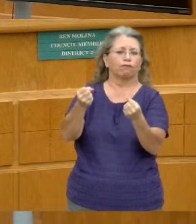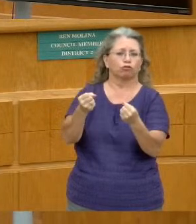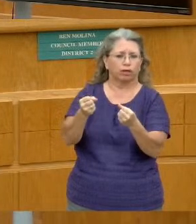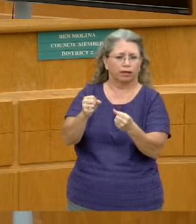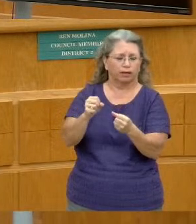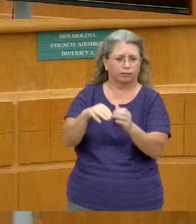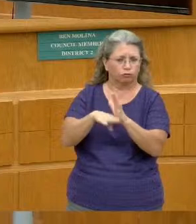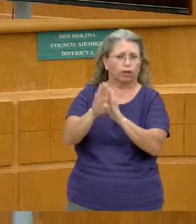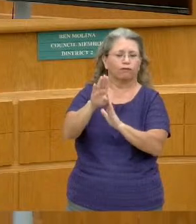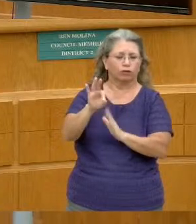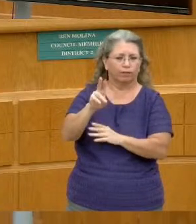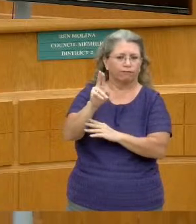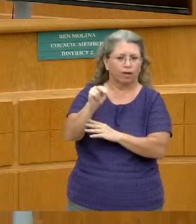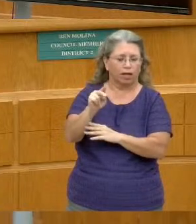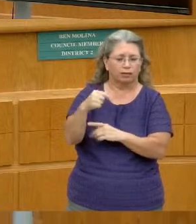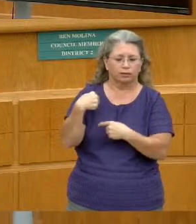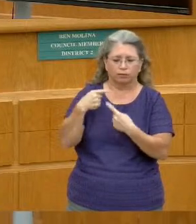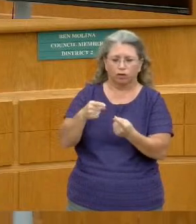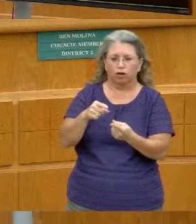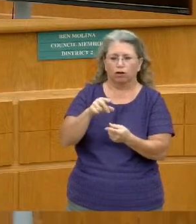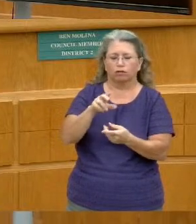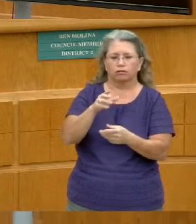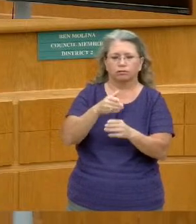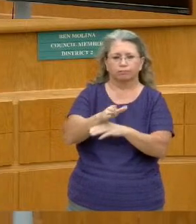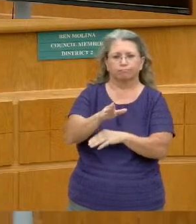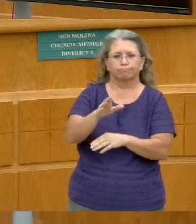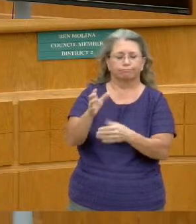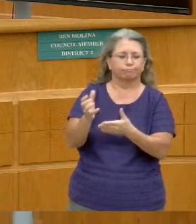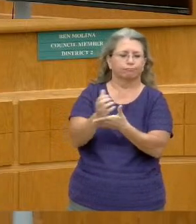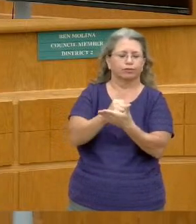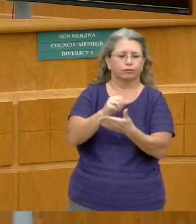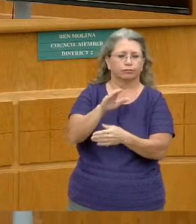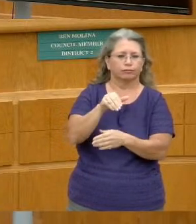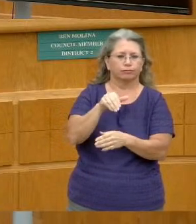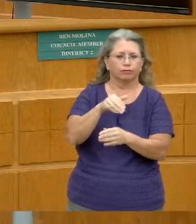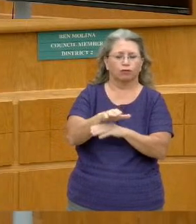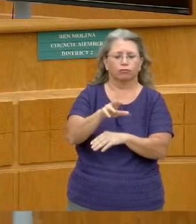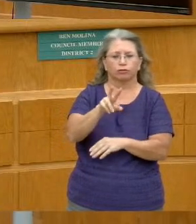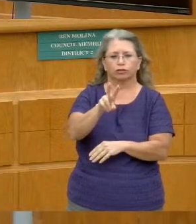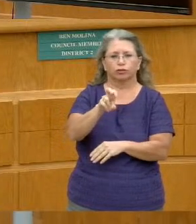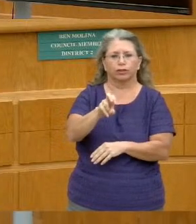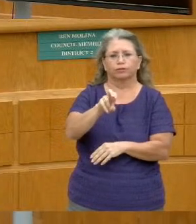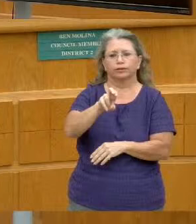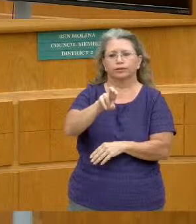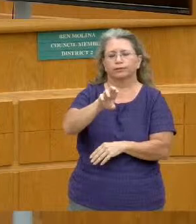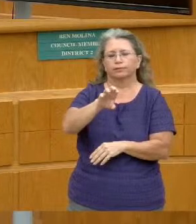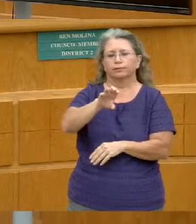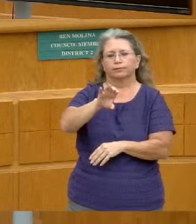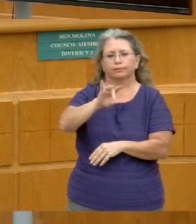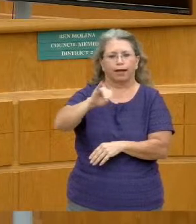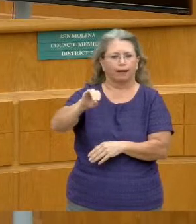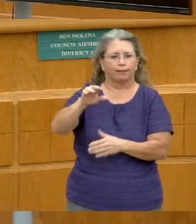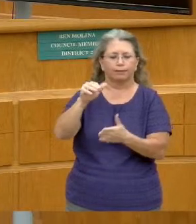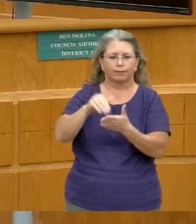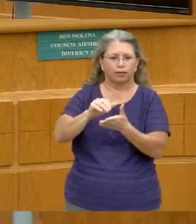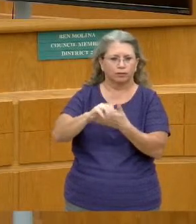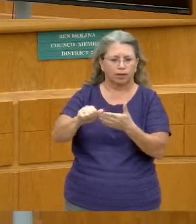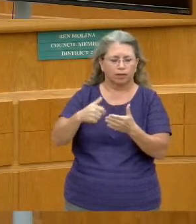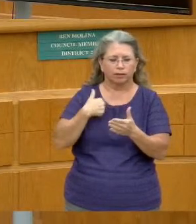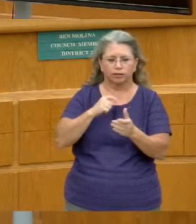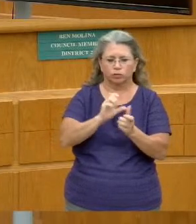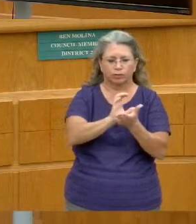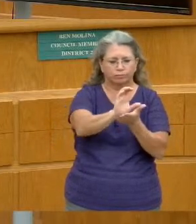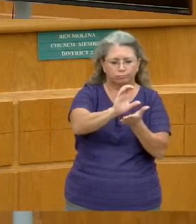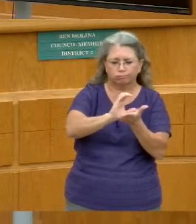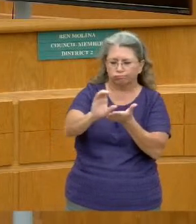over $358,000, and we've been able to distribute $277,000 plus to nonprofits that are